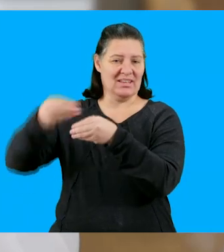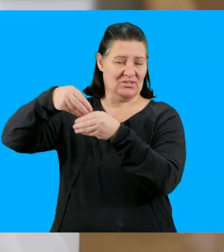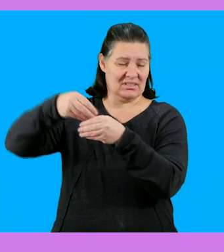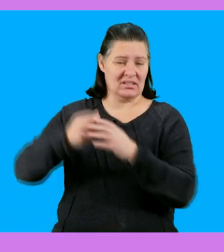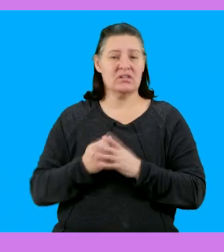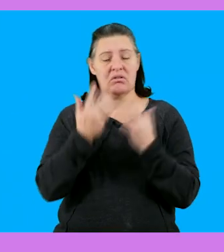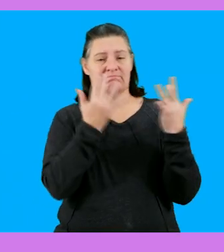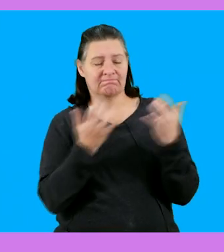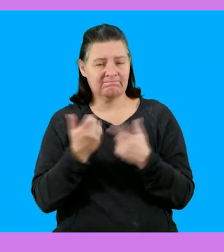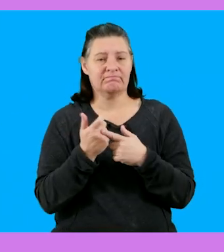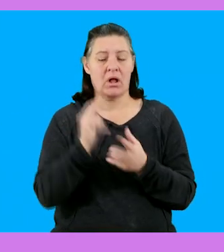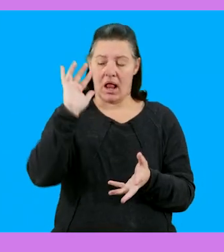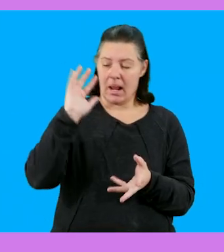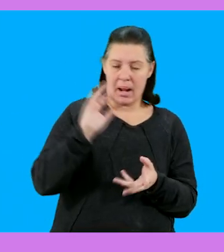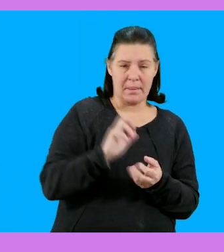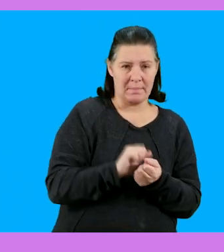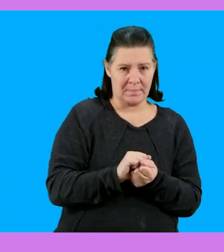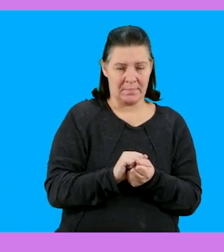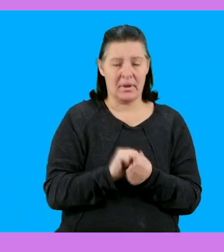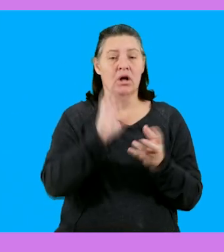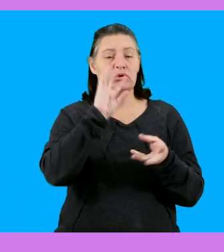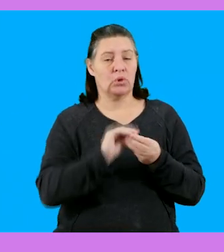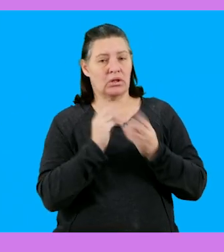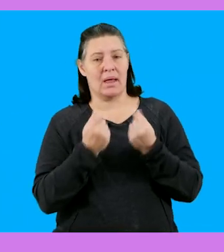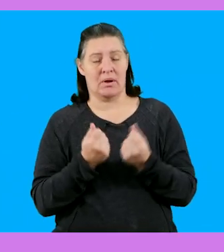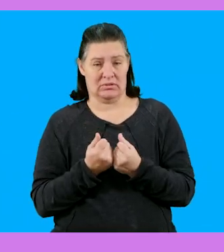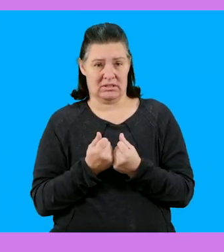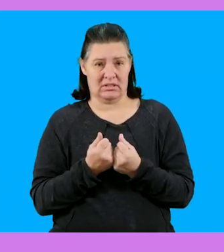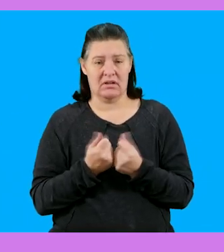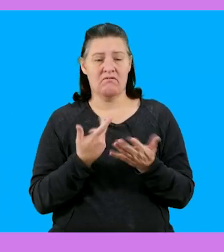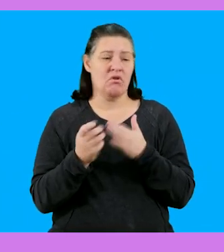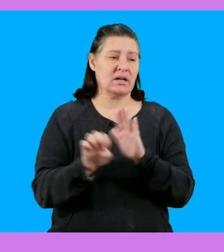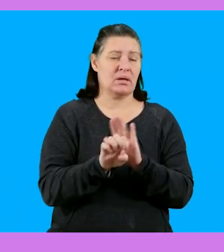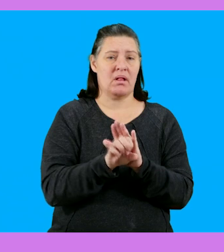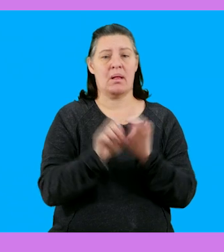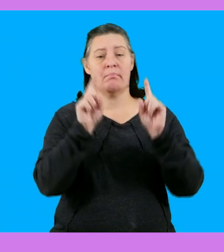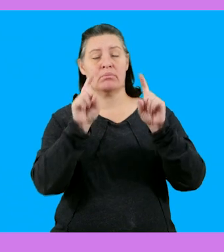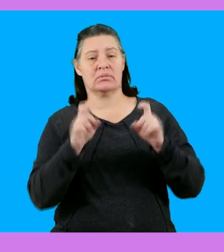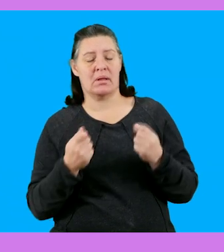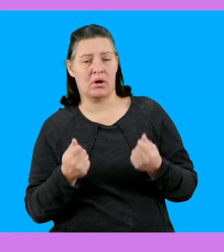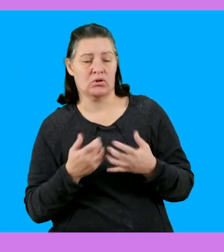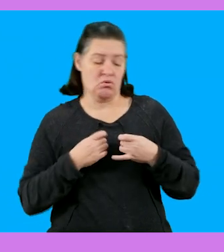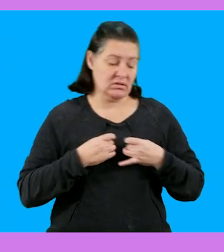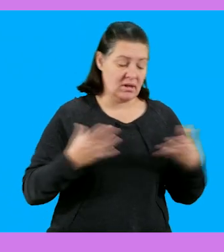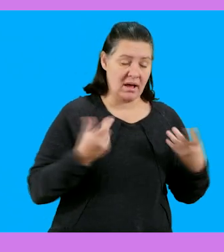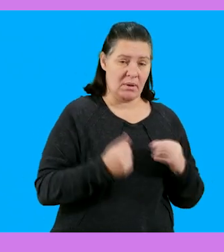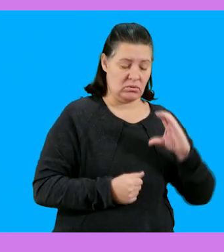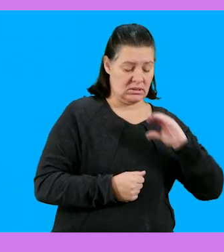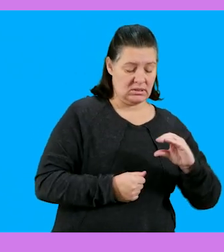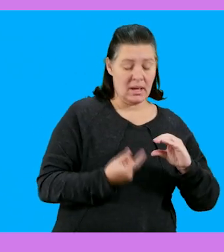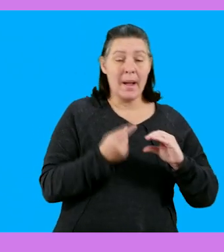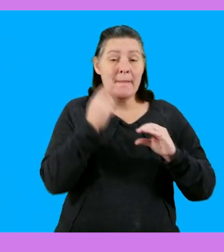right, it's interest calculated on the accumulated or the total amount of money. In example, your principal amount, your starting